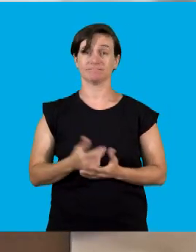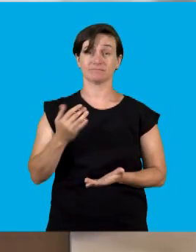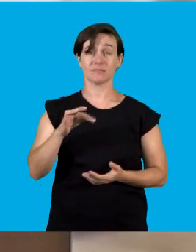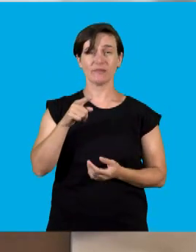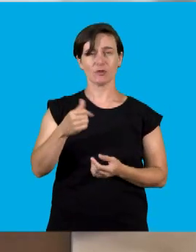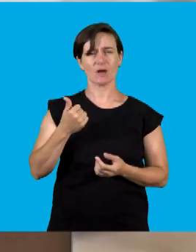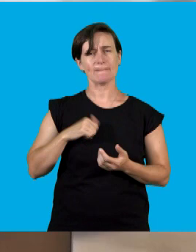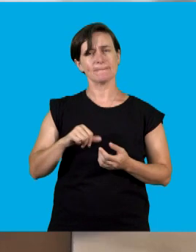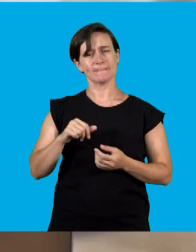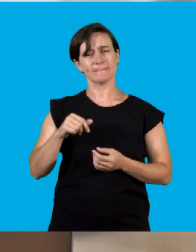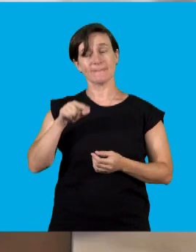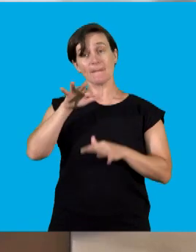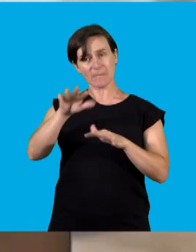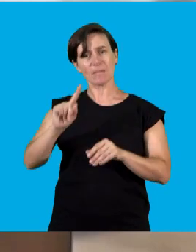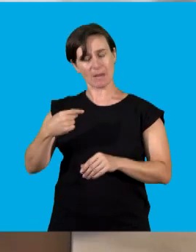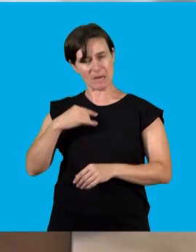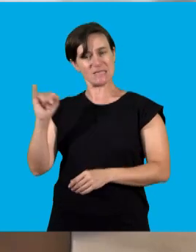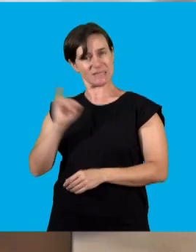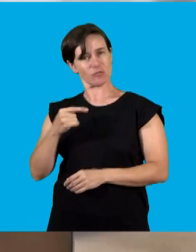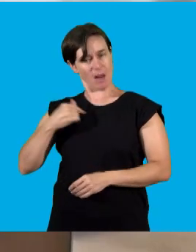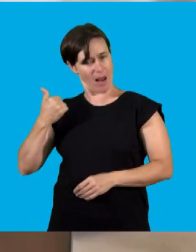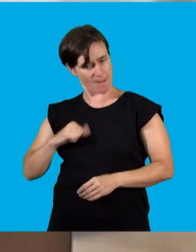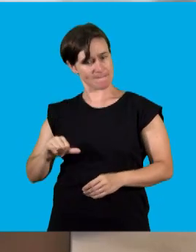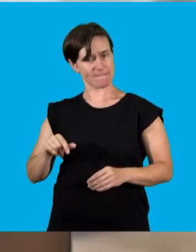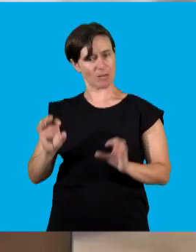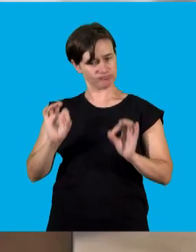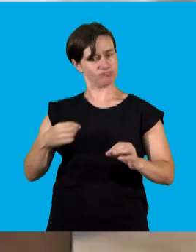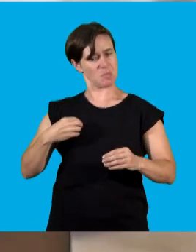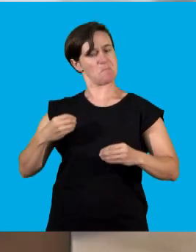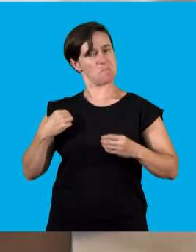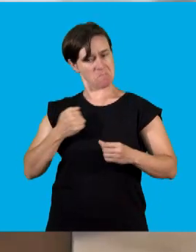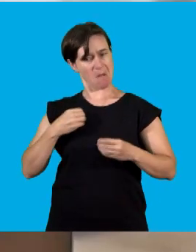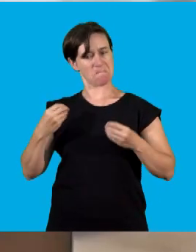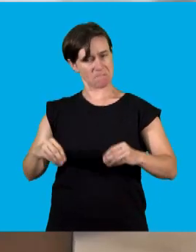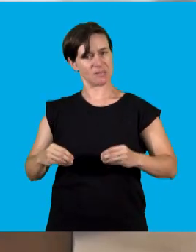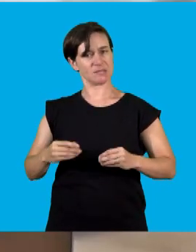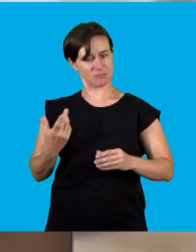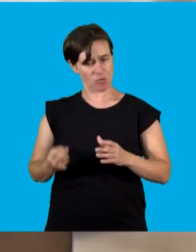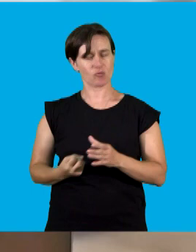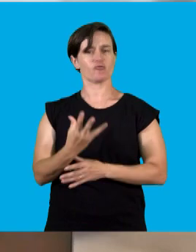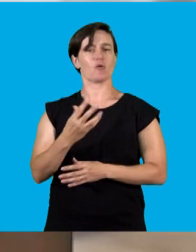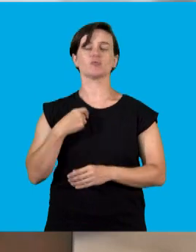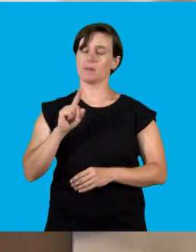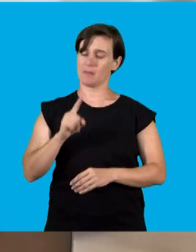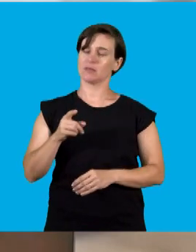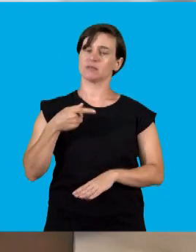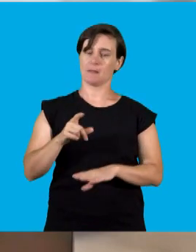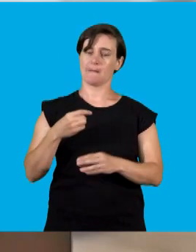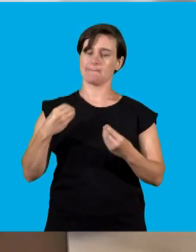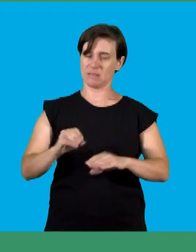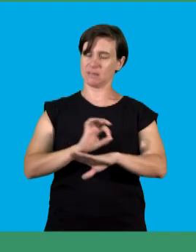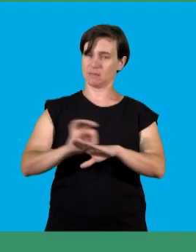to be taken seriously as a prospective businesswoman or businessman, a business plan should take